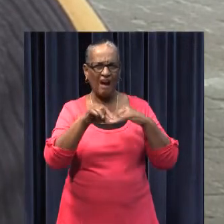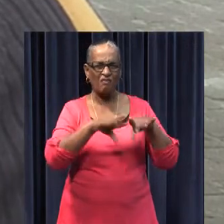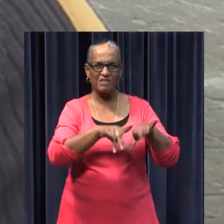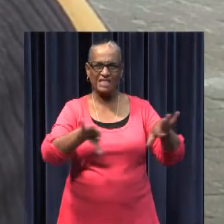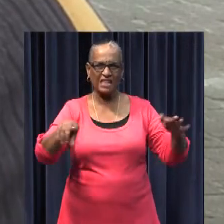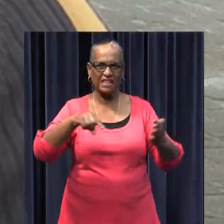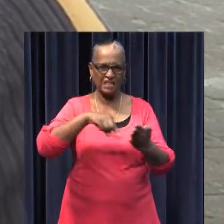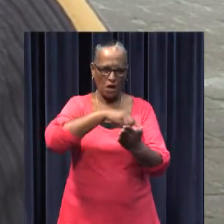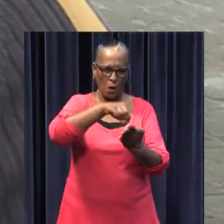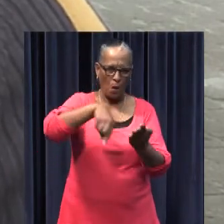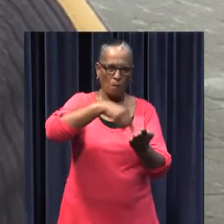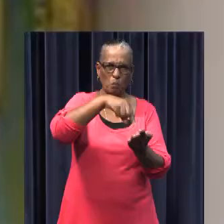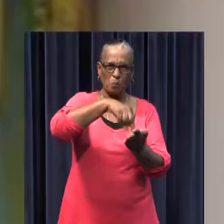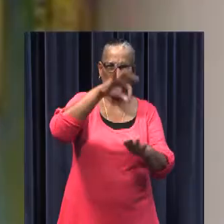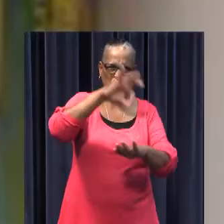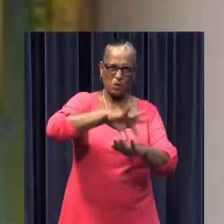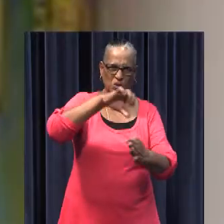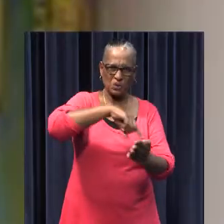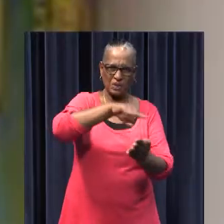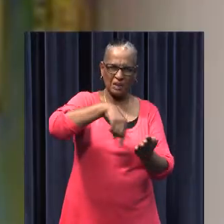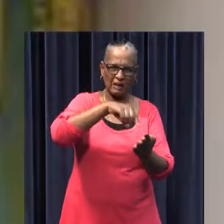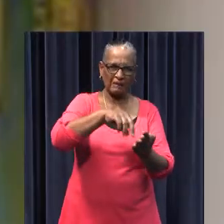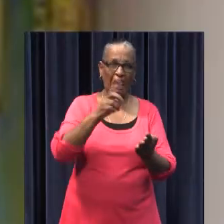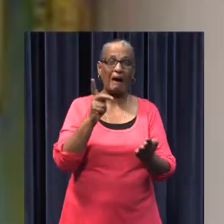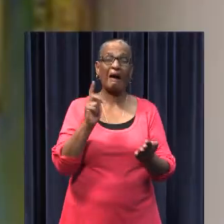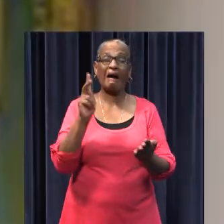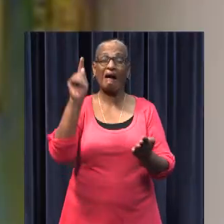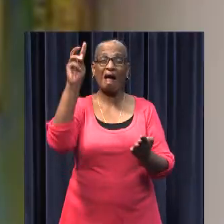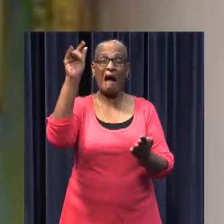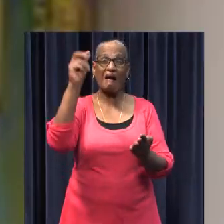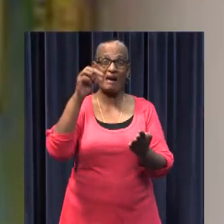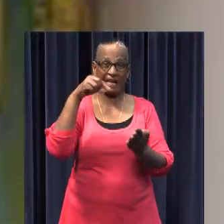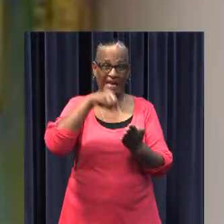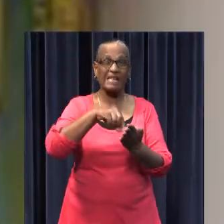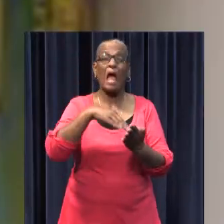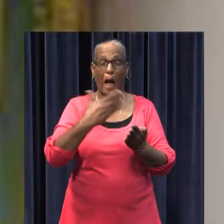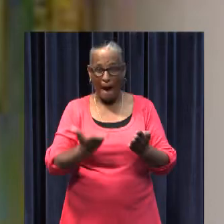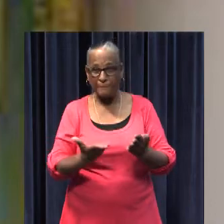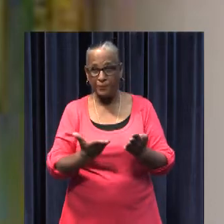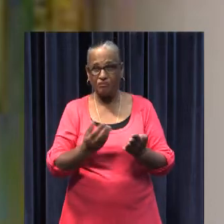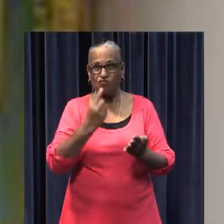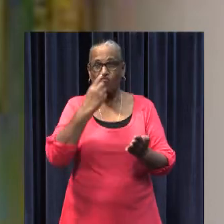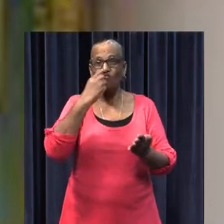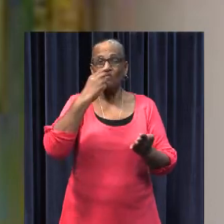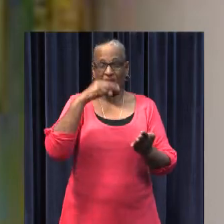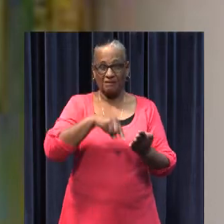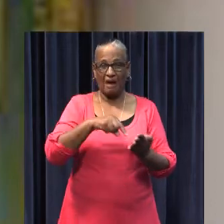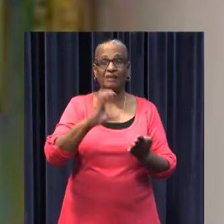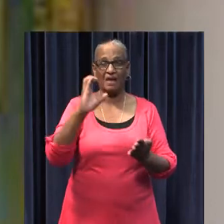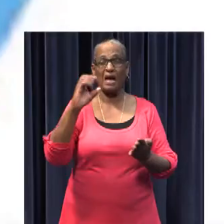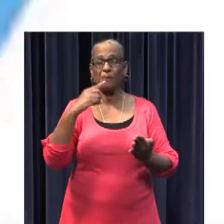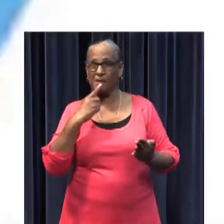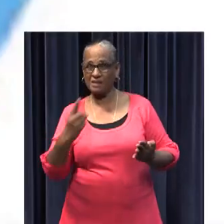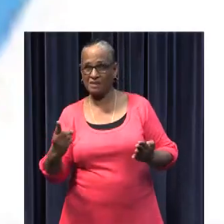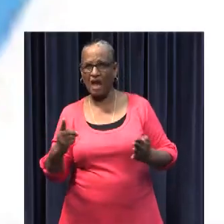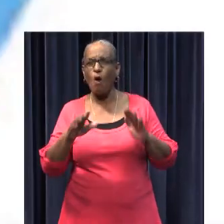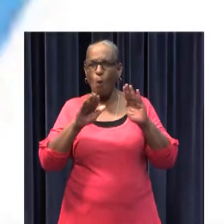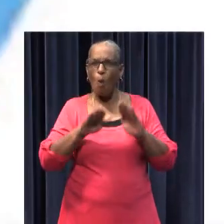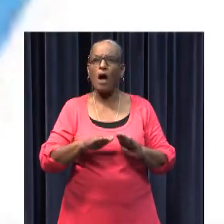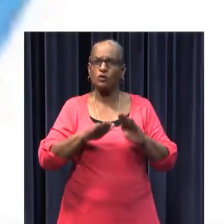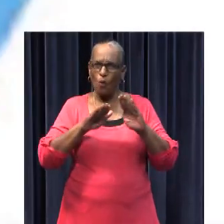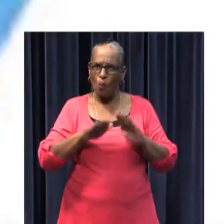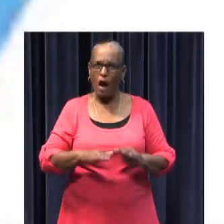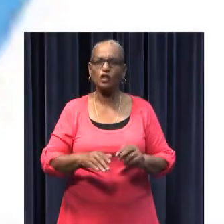rumors are circulating that in mosquito coil, carcinogenic constituents have been found. Carmen van